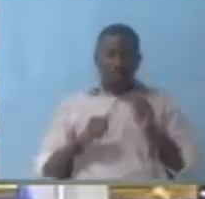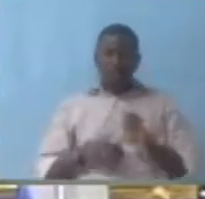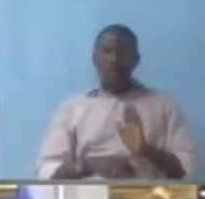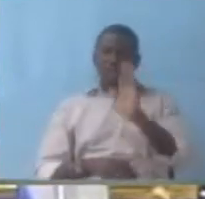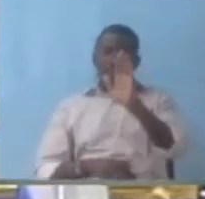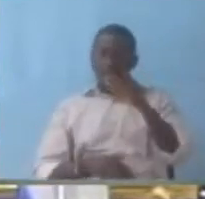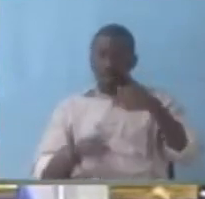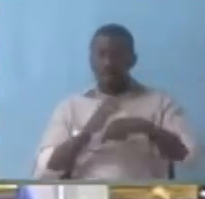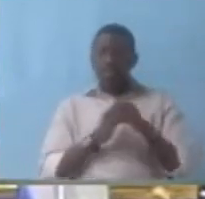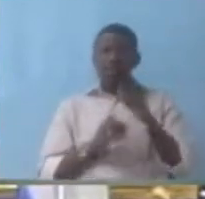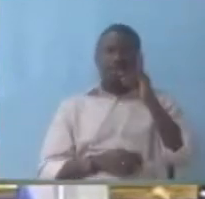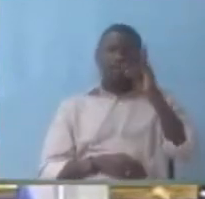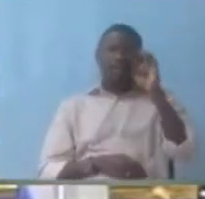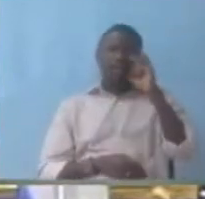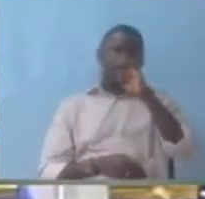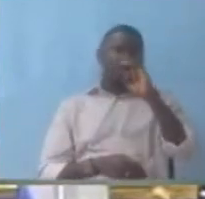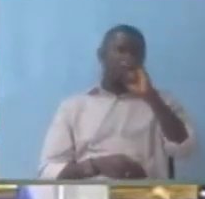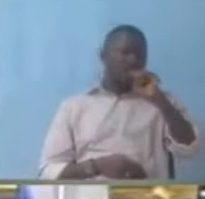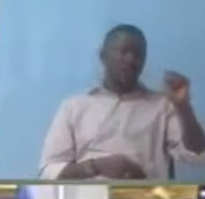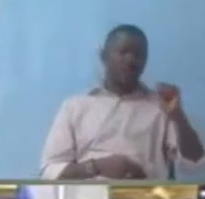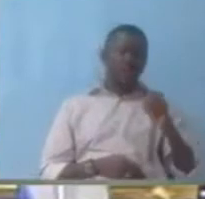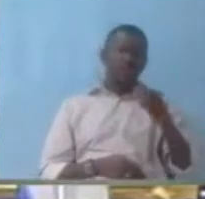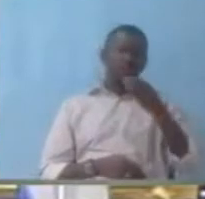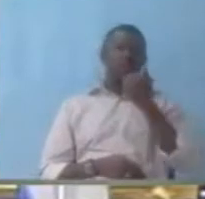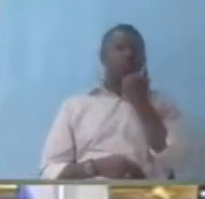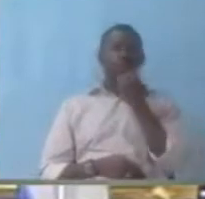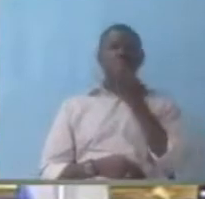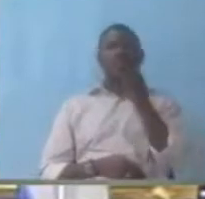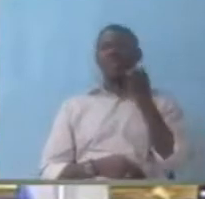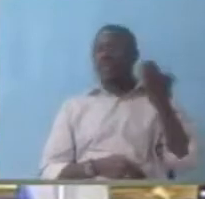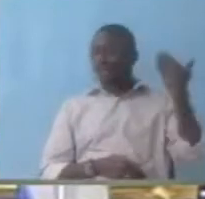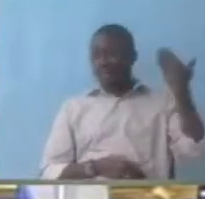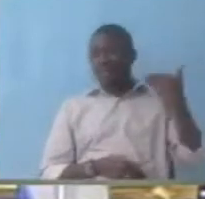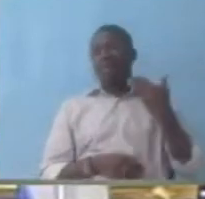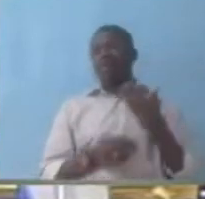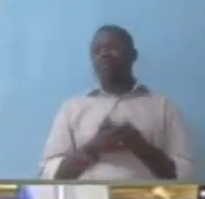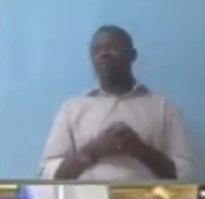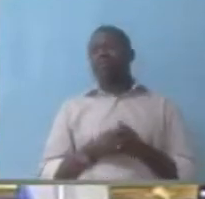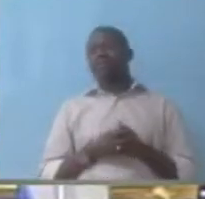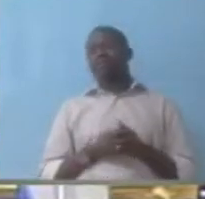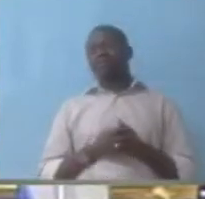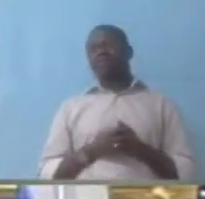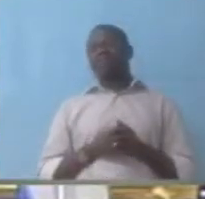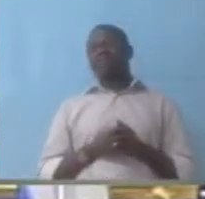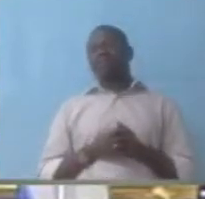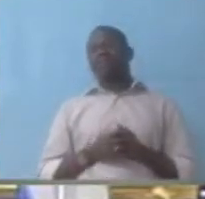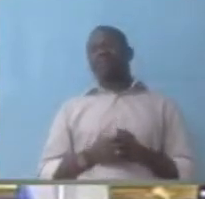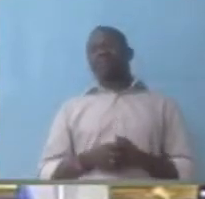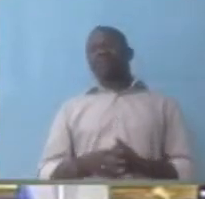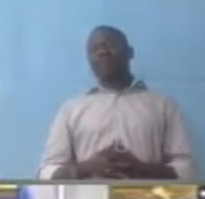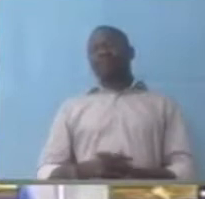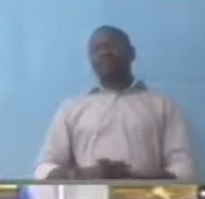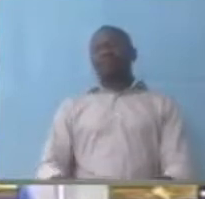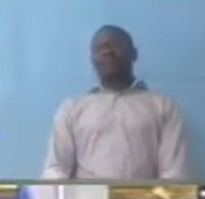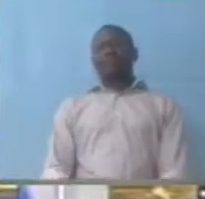decree 30, I believe. Na yele ko kama man ko ko na banguluwa buko ni ya bele londi. Imana bele londi.